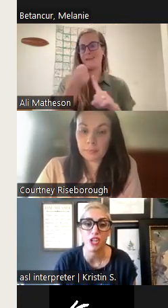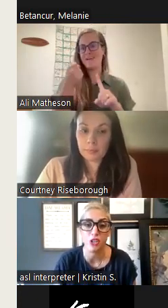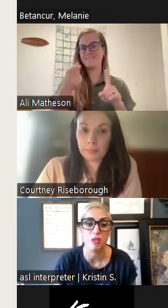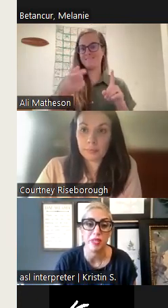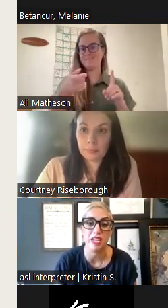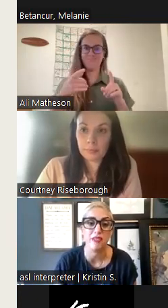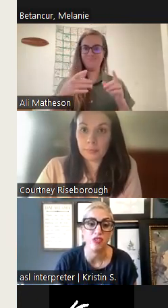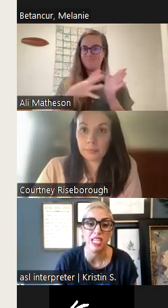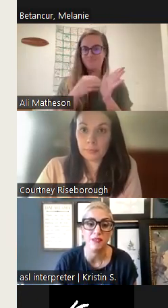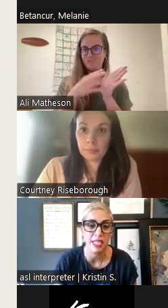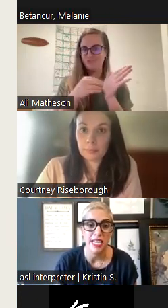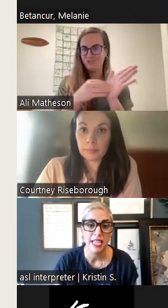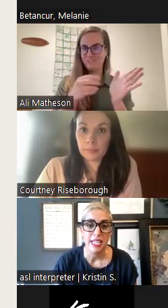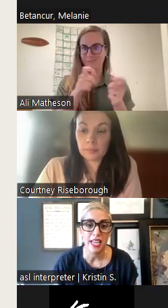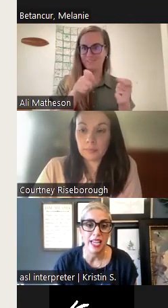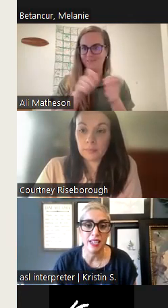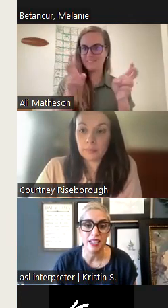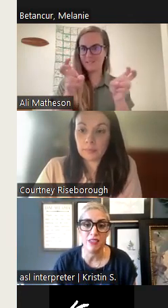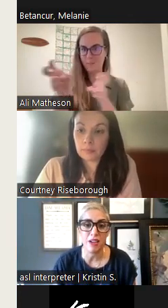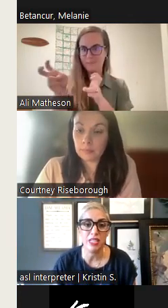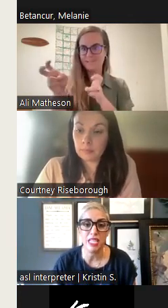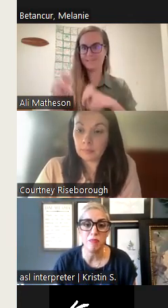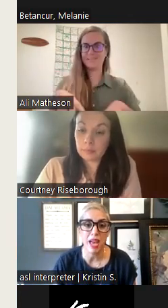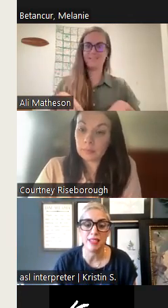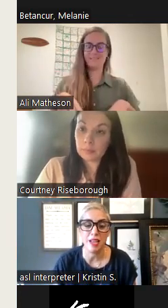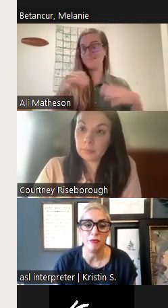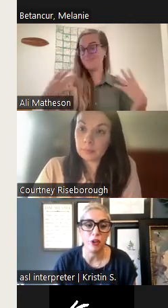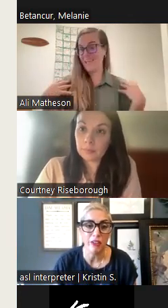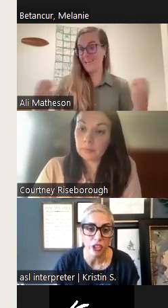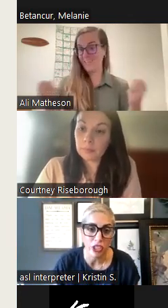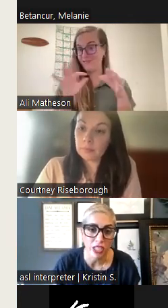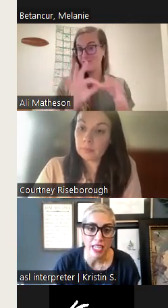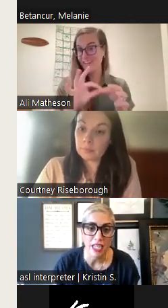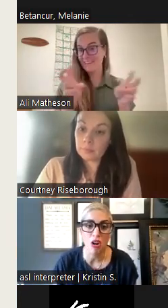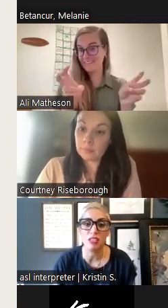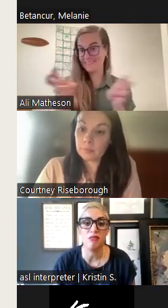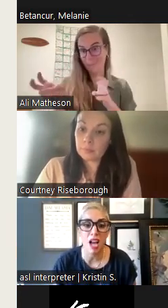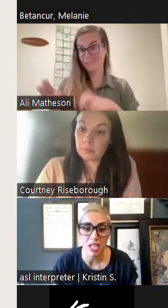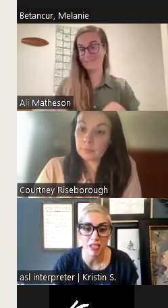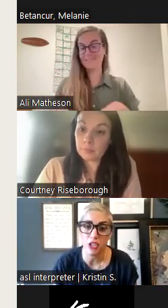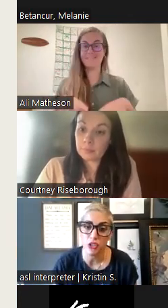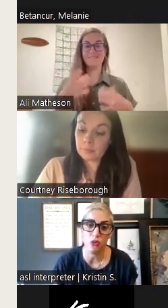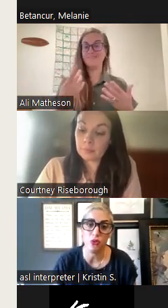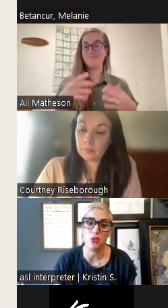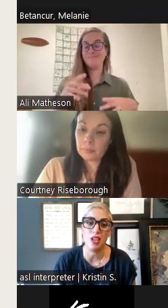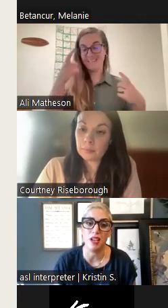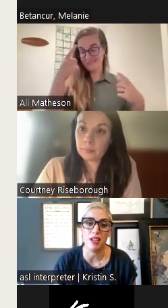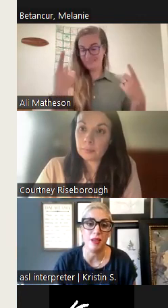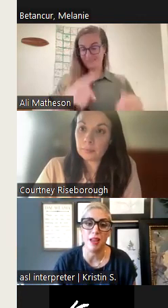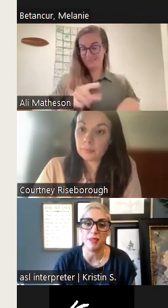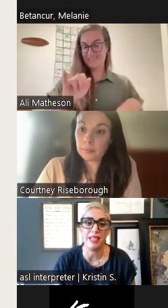proper education in the beginning of their lives. And that really impacts them forever. It causes a lot of